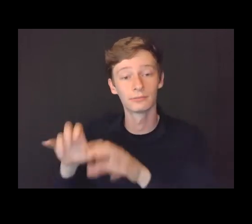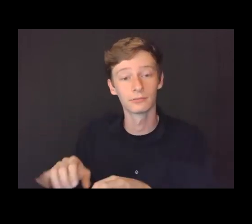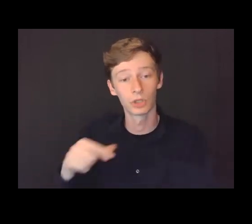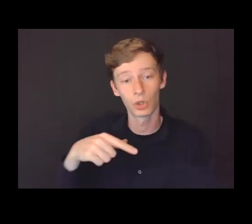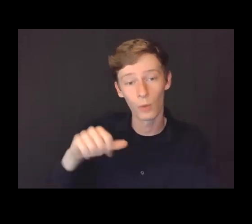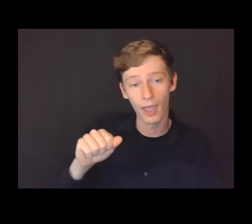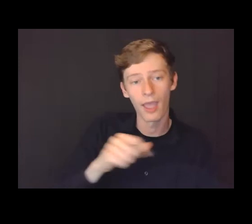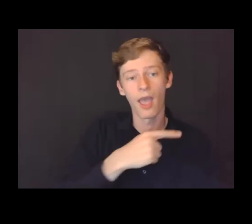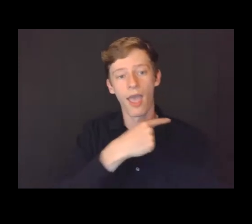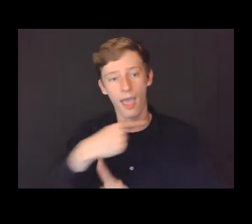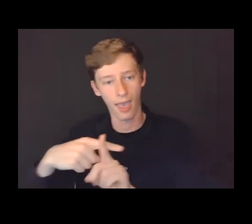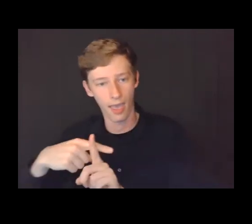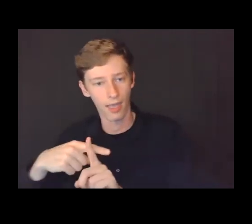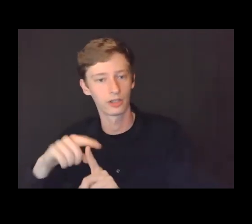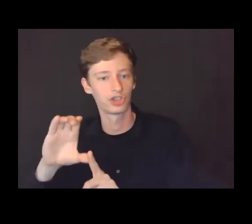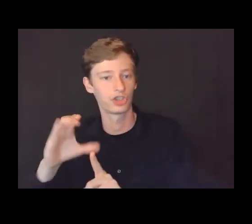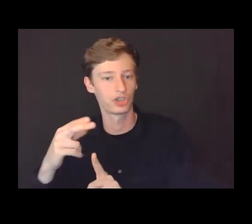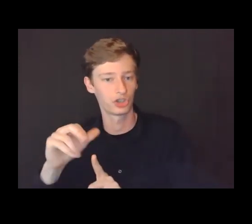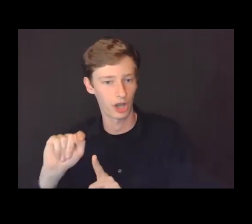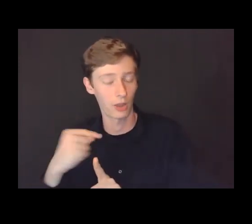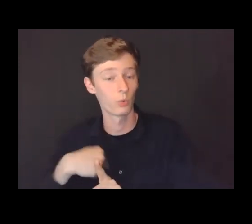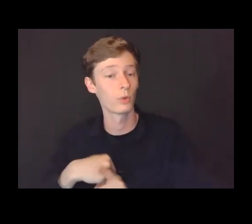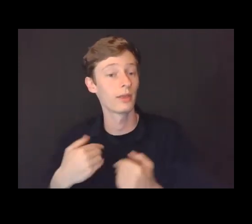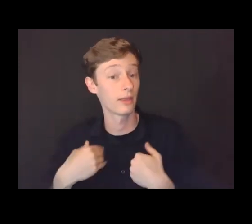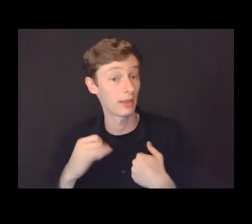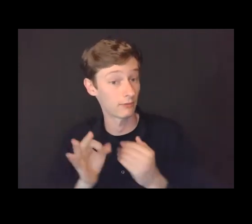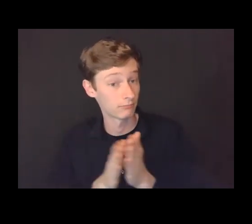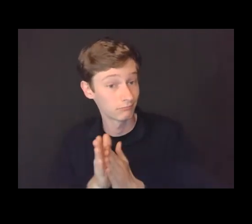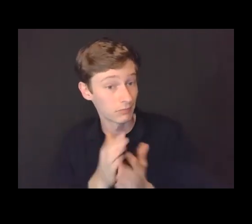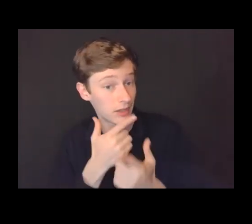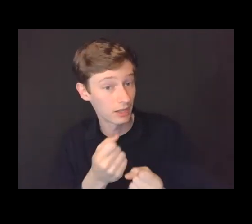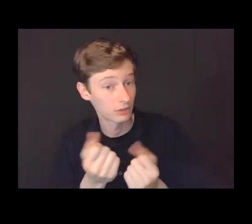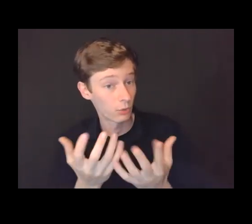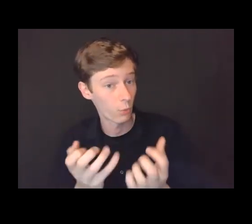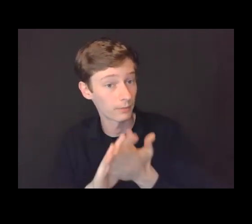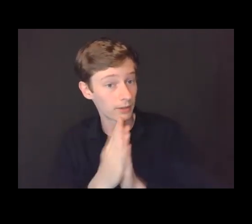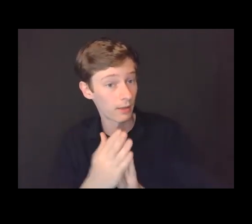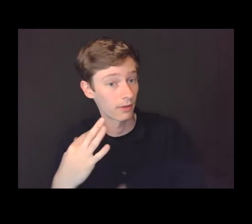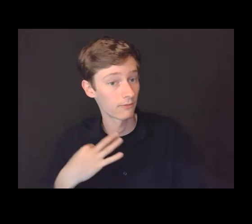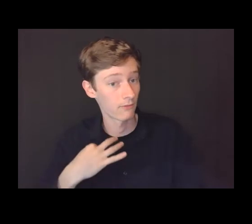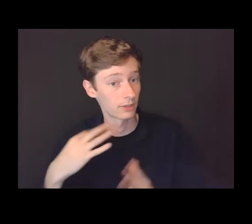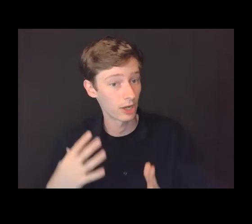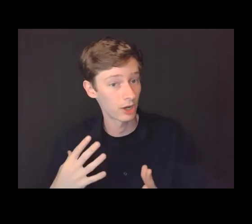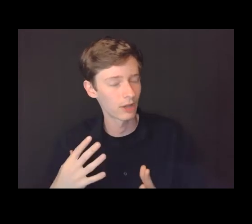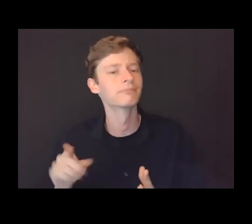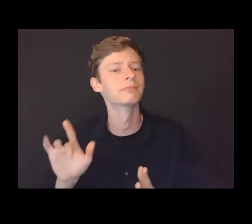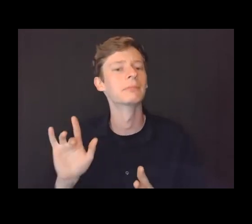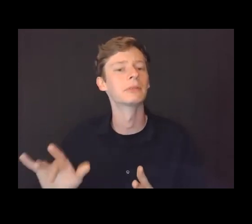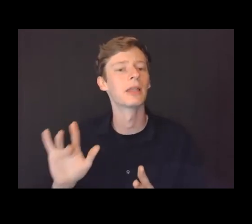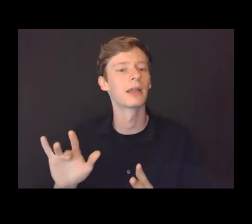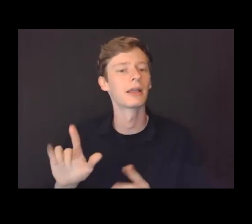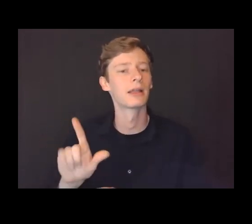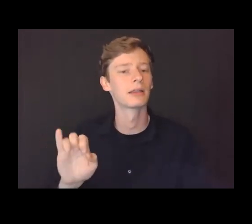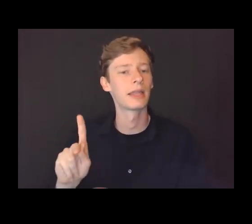going to drop it in the chat as well. We do have a volunteer interest form on our website that folks can fill out to just, you